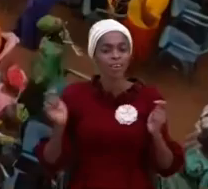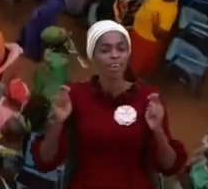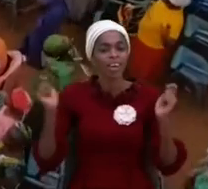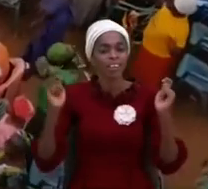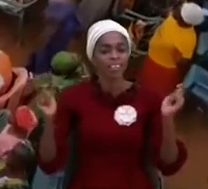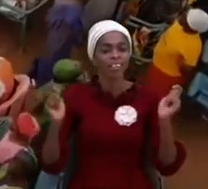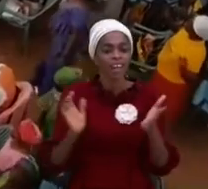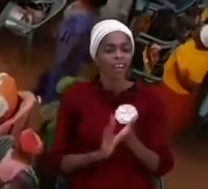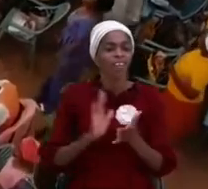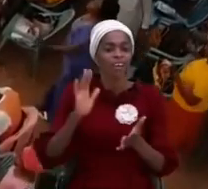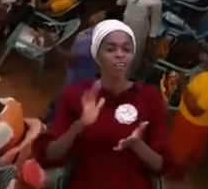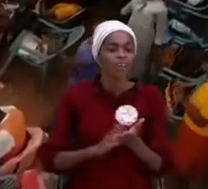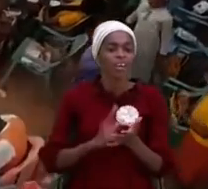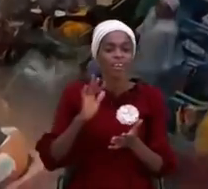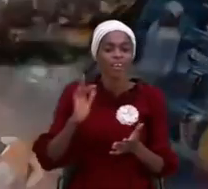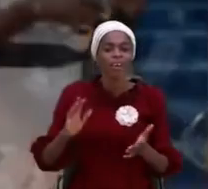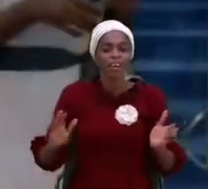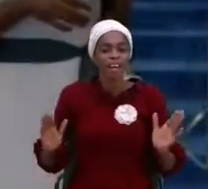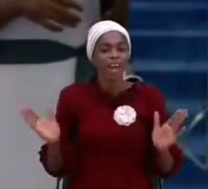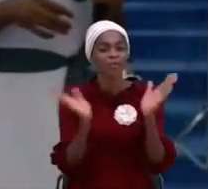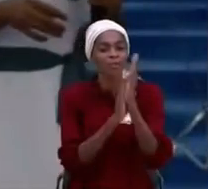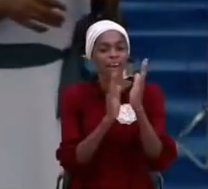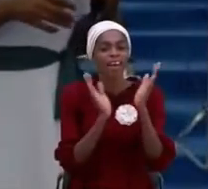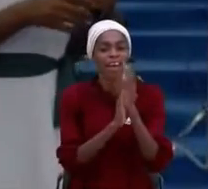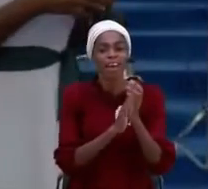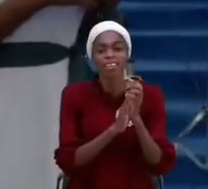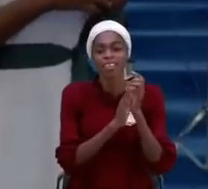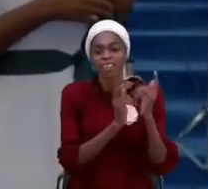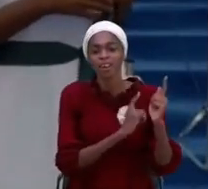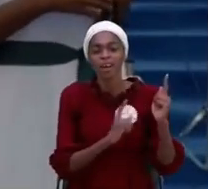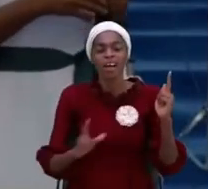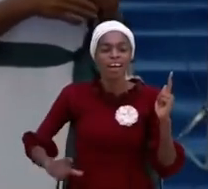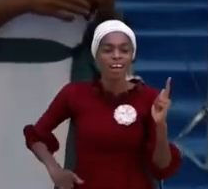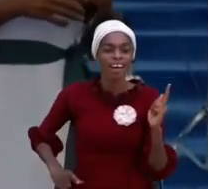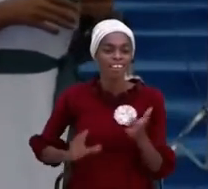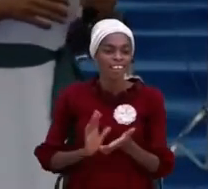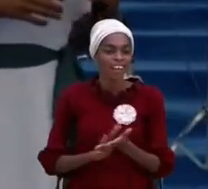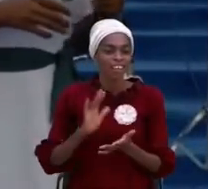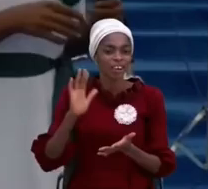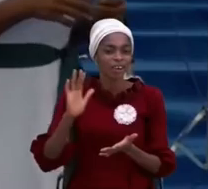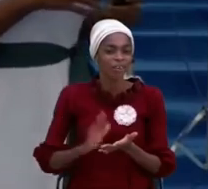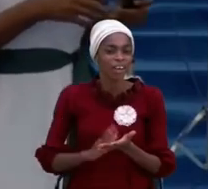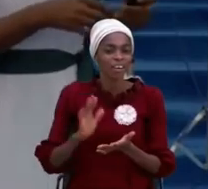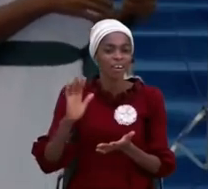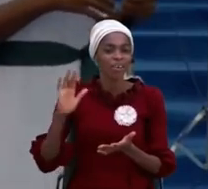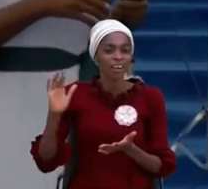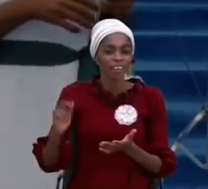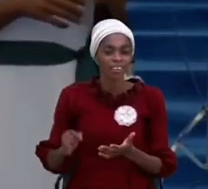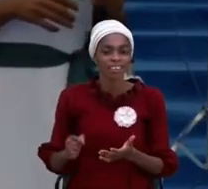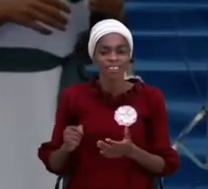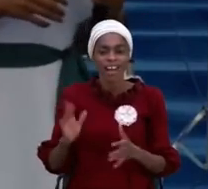Hallelujah, glory, glory, praise the Lord. Glory, glory,